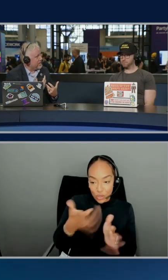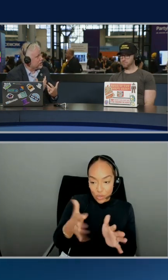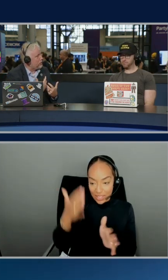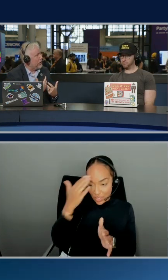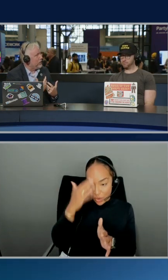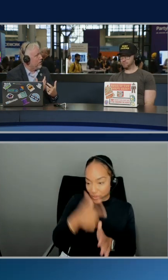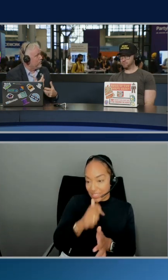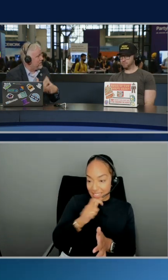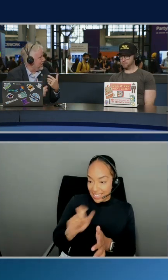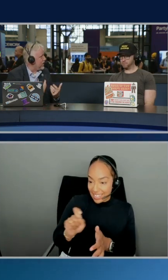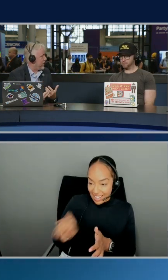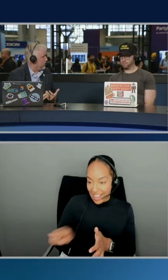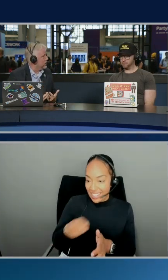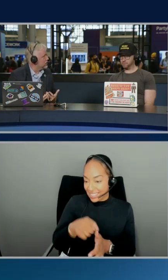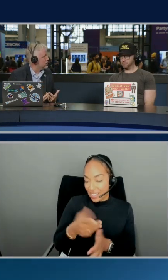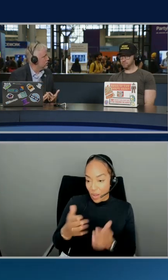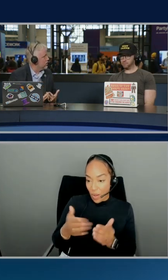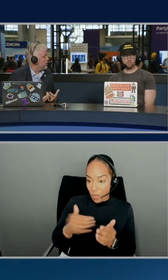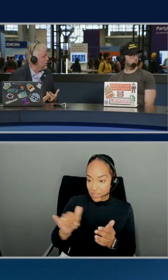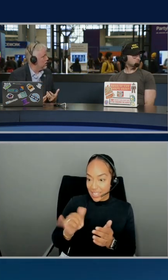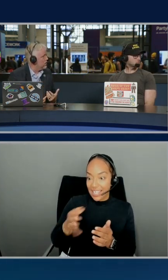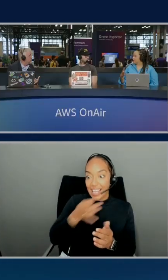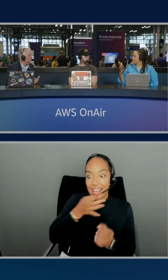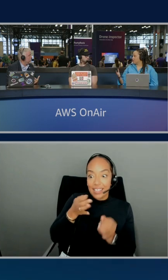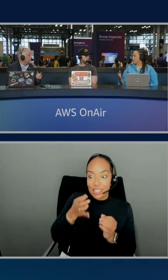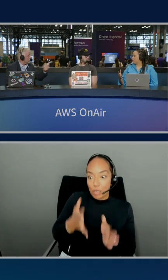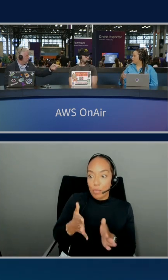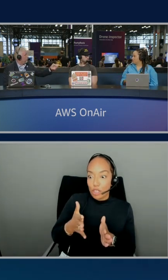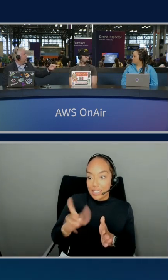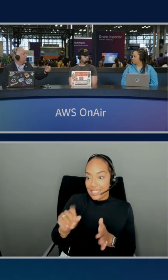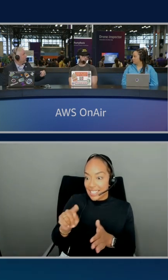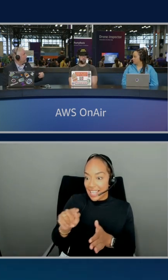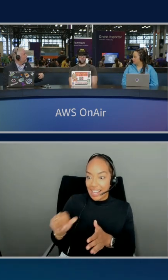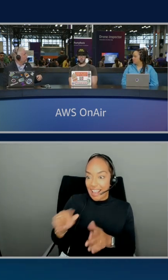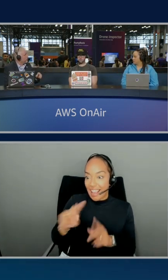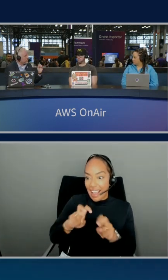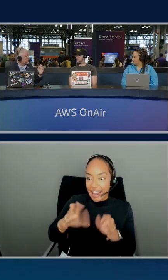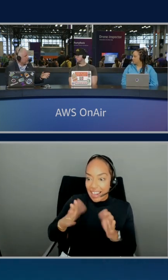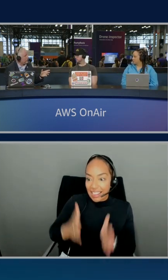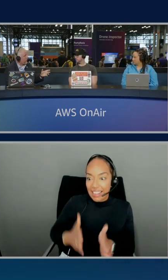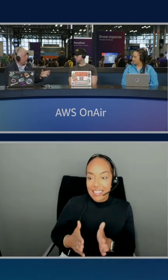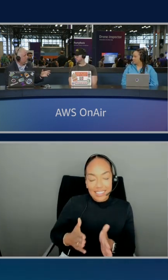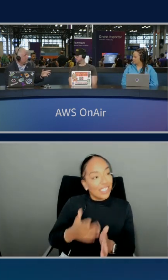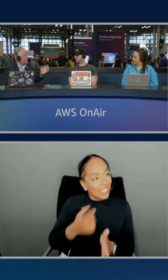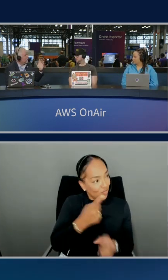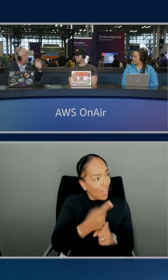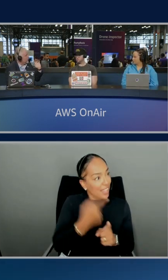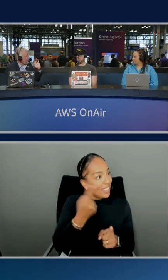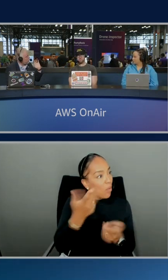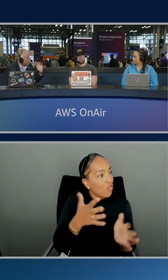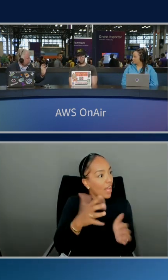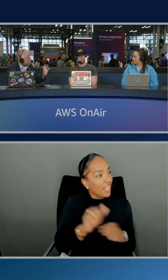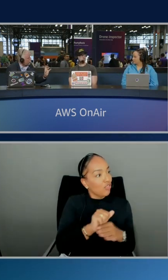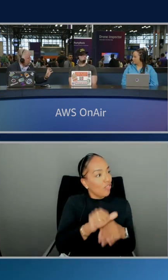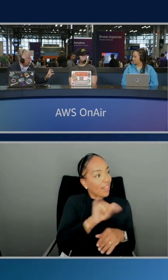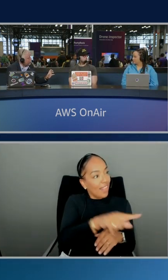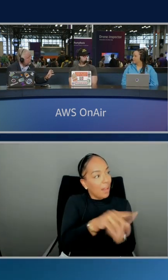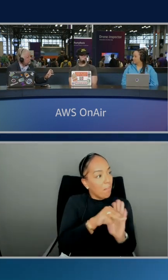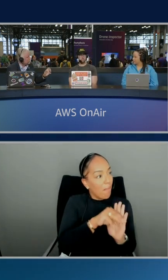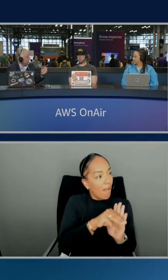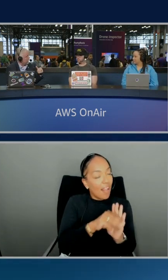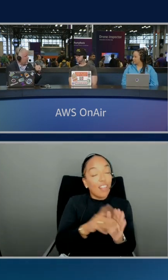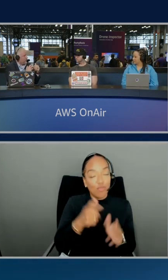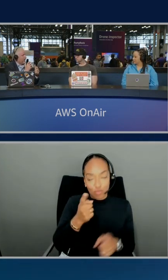this expert data Because analyst. someone else has already trained the model. Bingo. You're exactly right. See, that